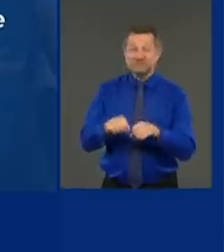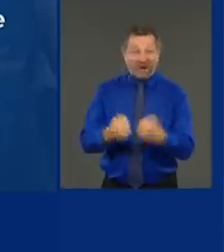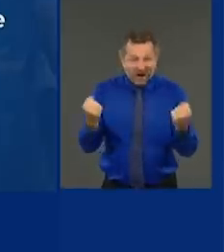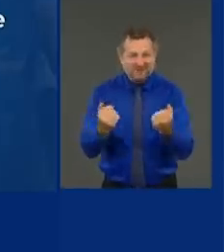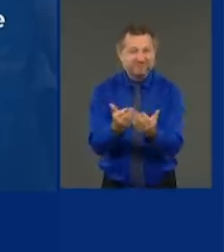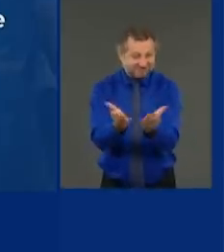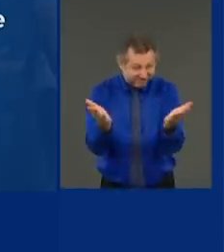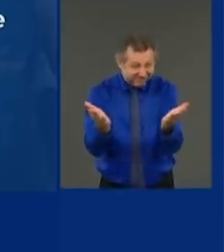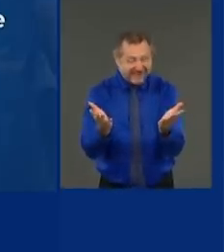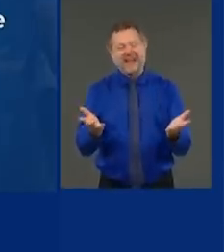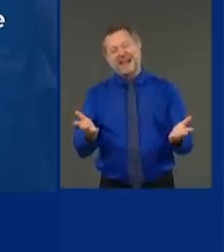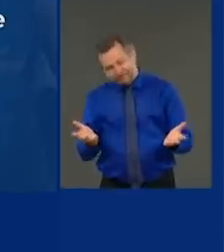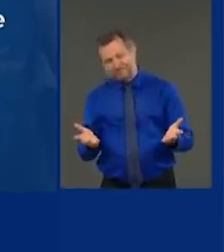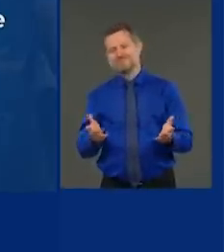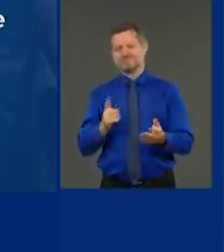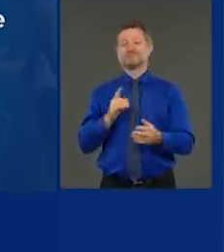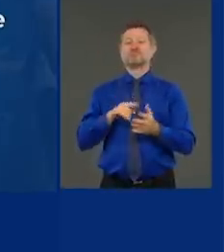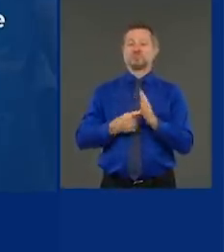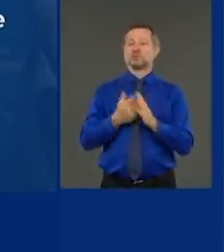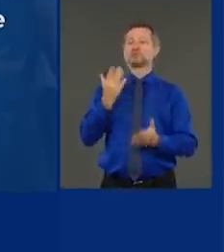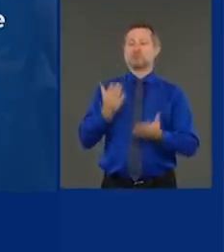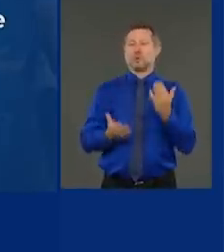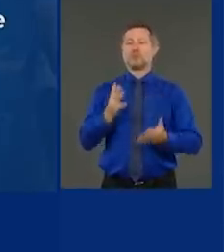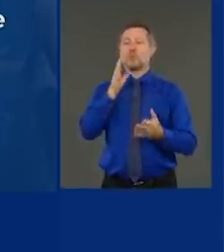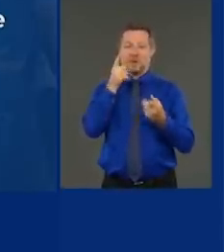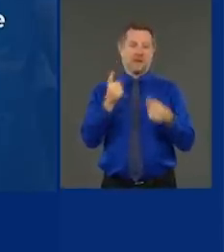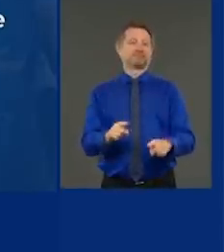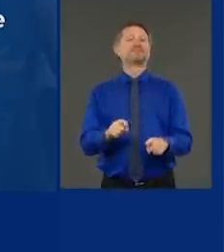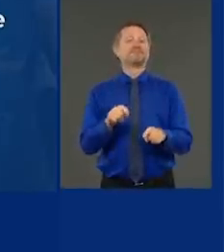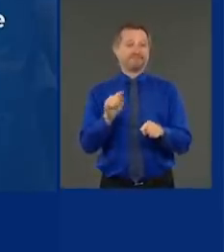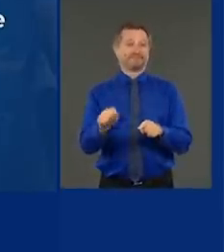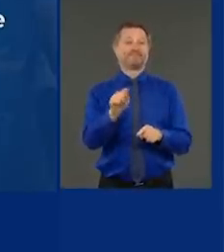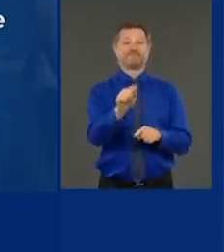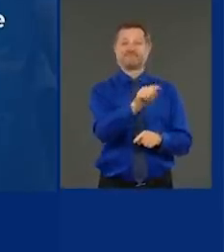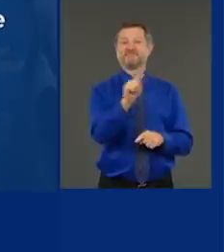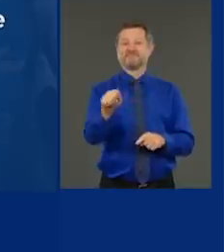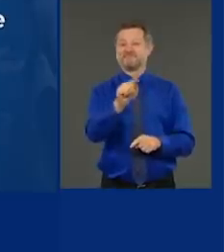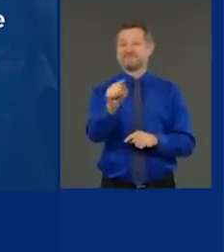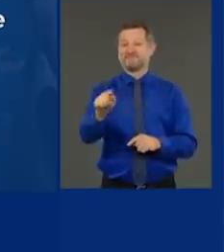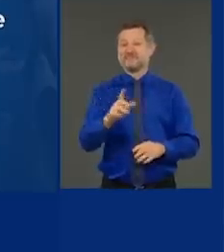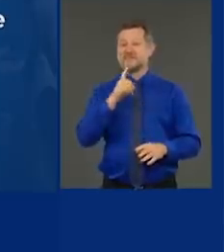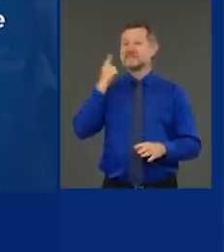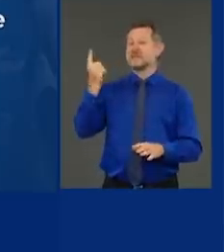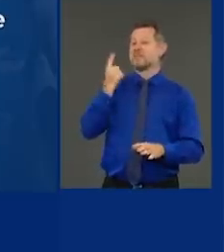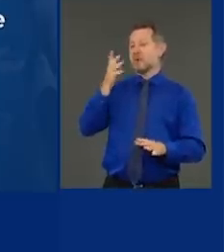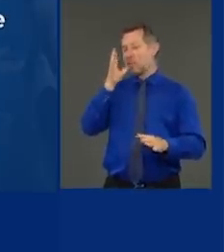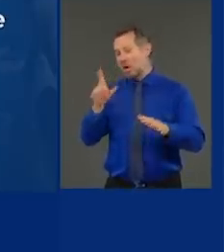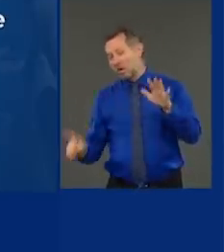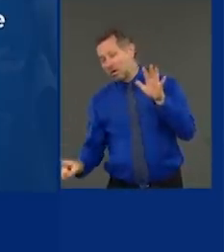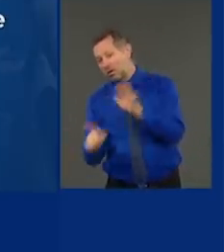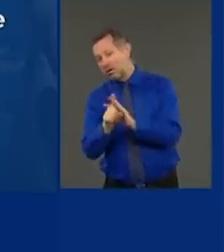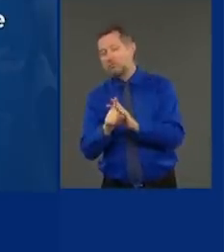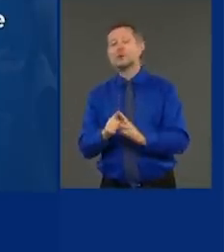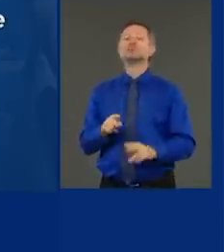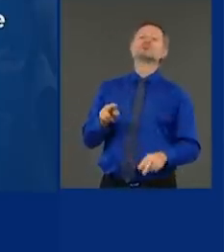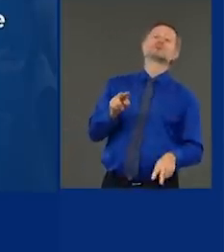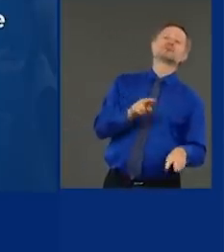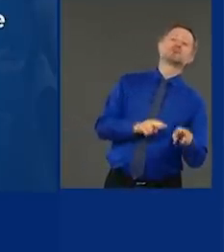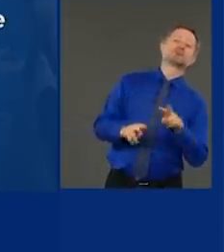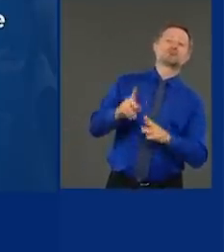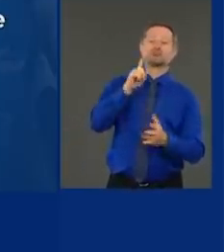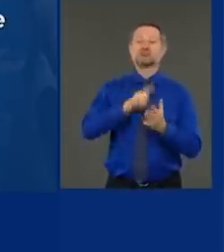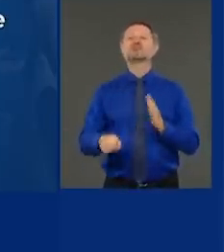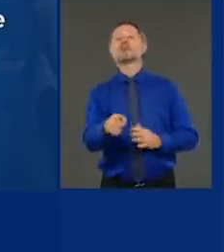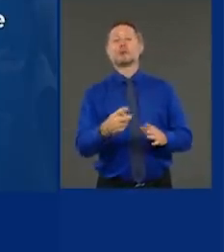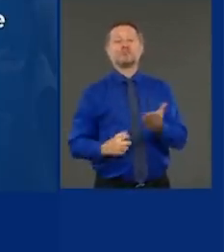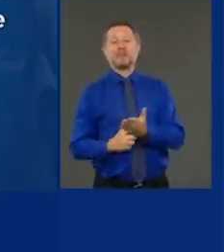chances are, likelihood is, someone's going to be there to watch and to check. And that's